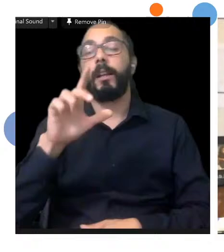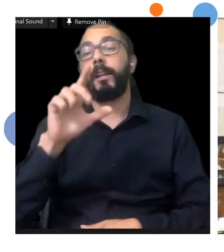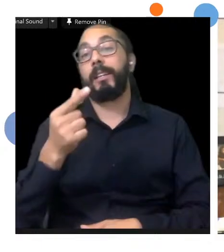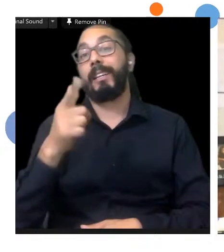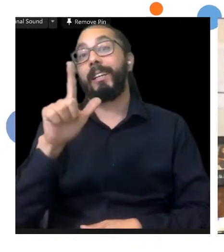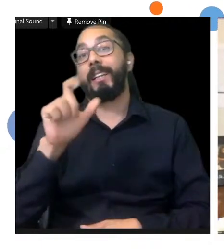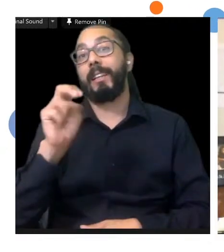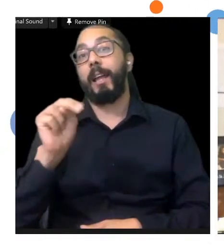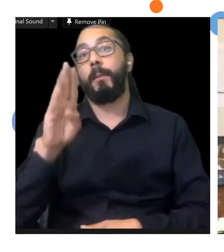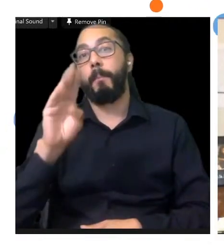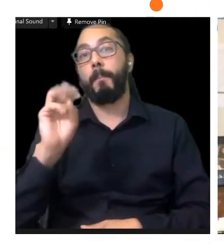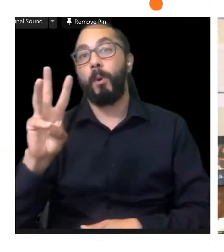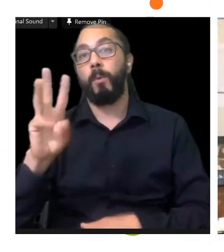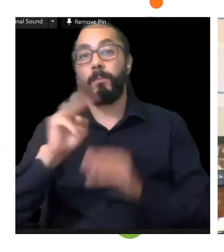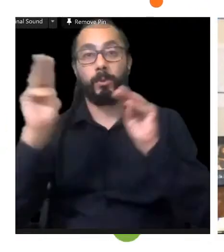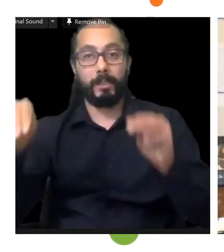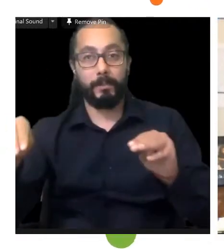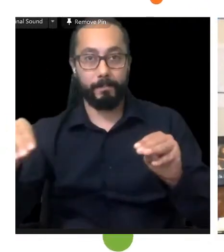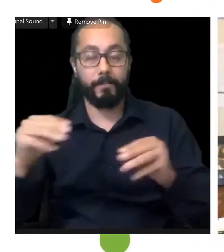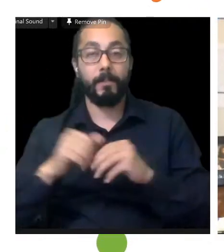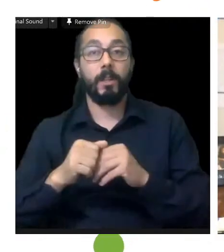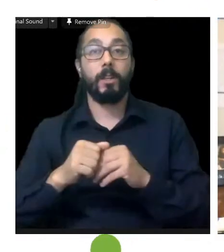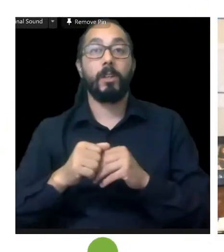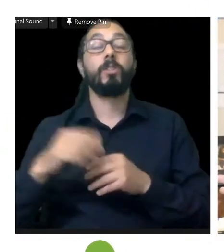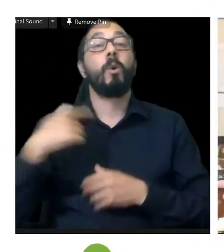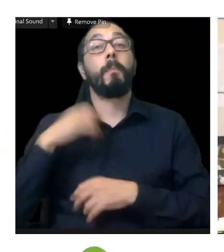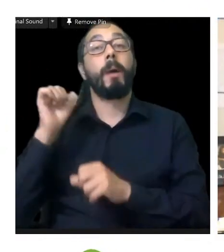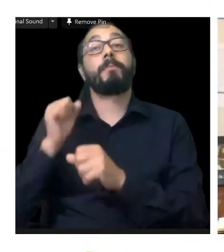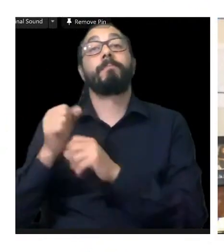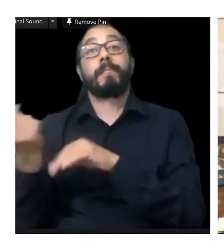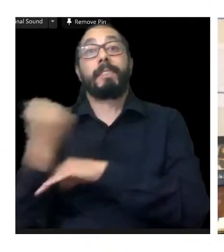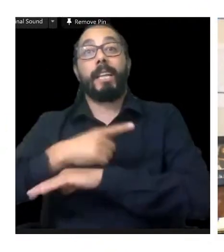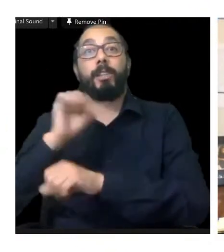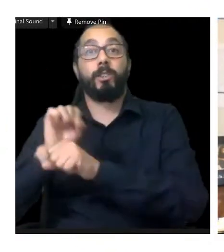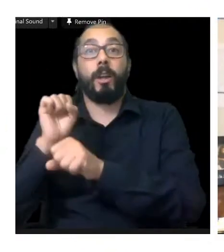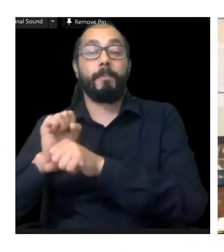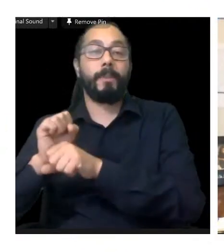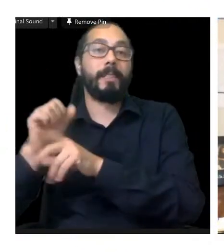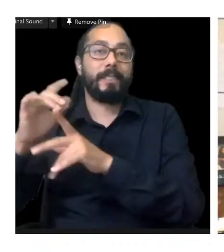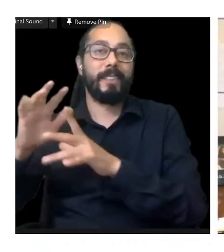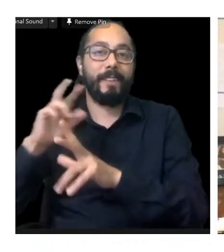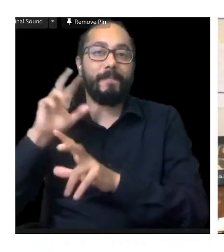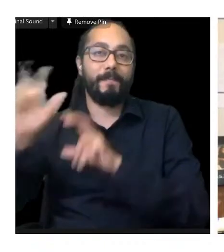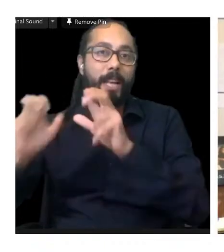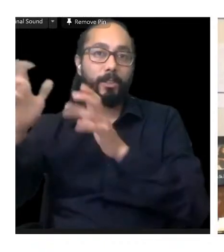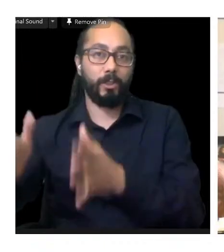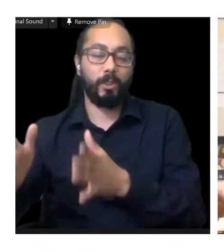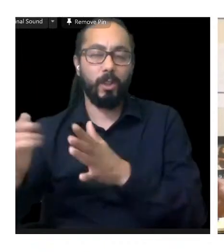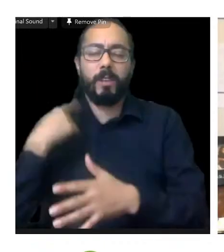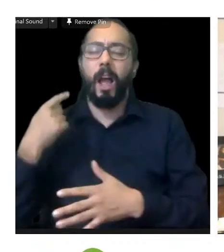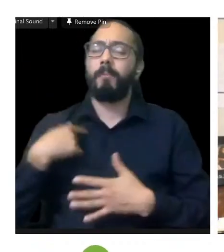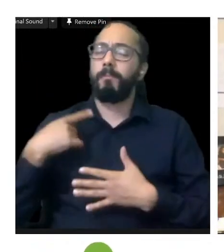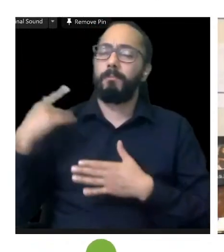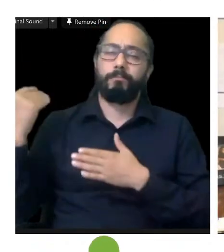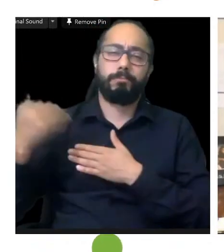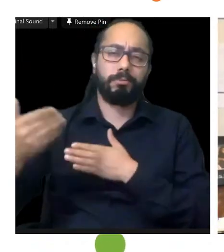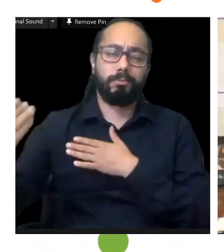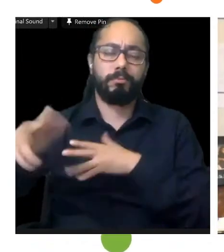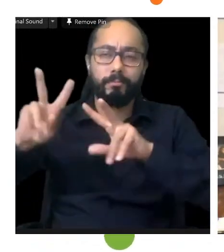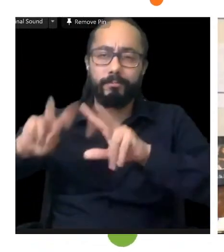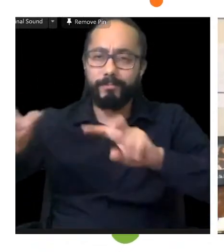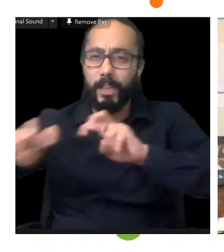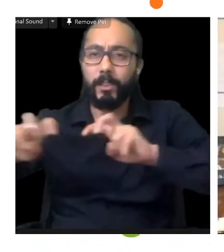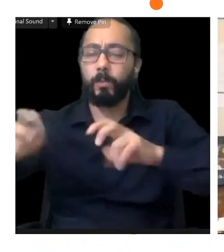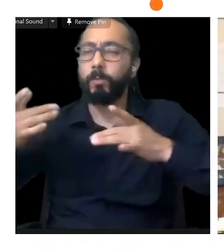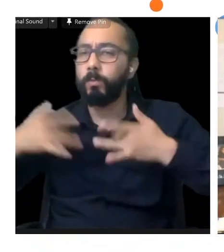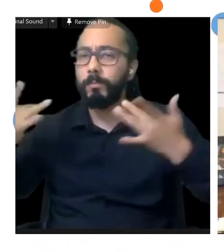And so I sort of think about the challenges that are facing different sectors of the economy on a daily basis, not just the arts or nonprofits, but also business.